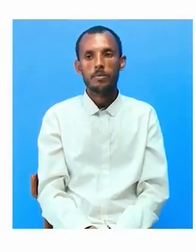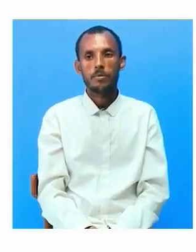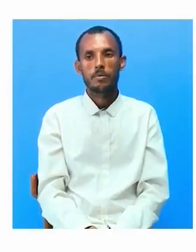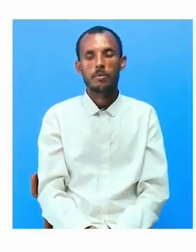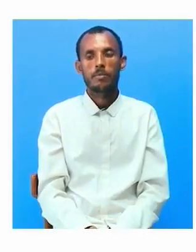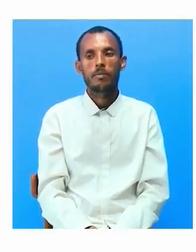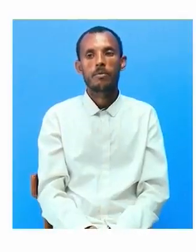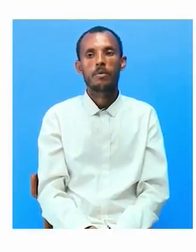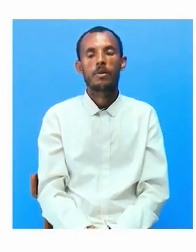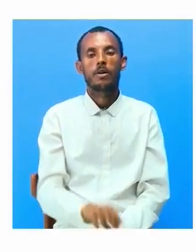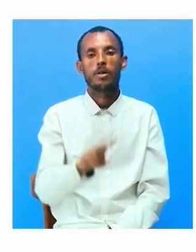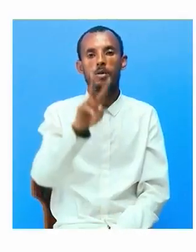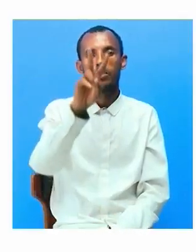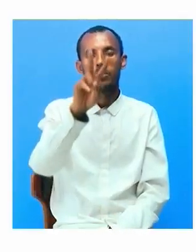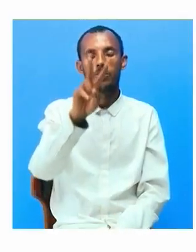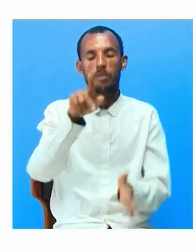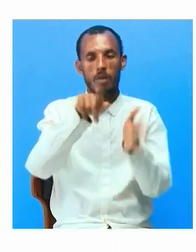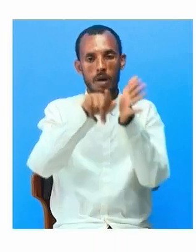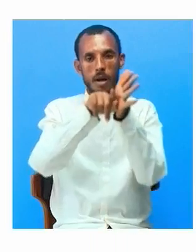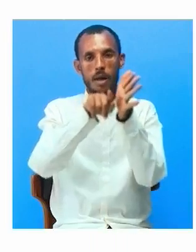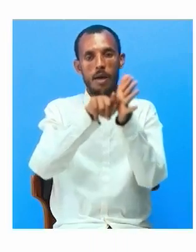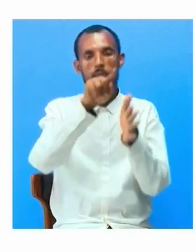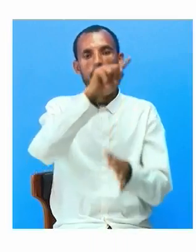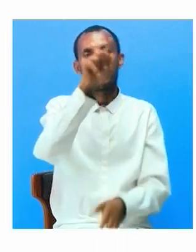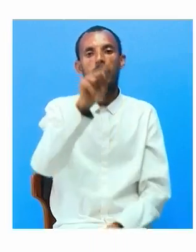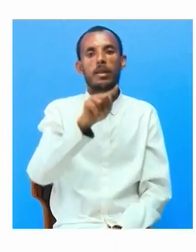of two negative integers